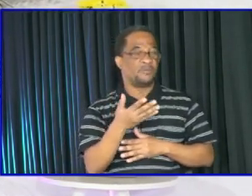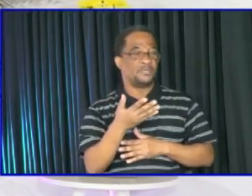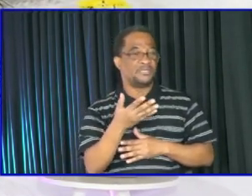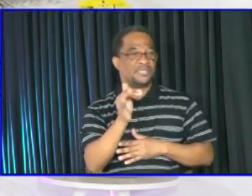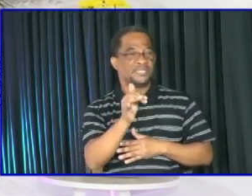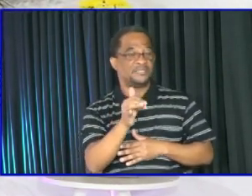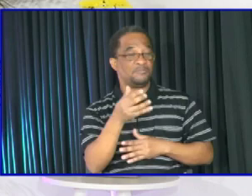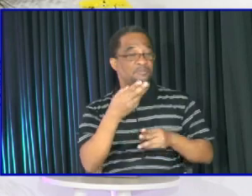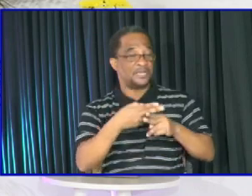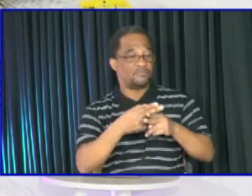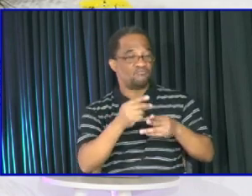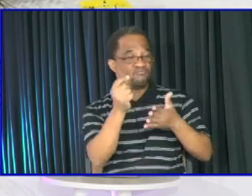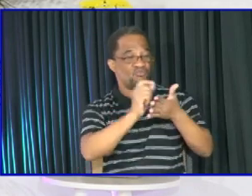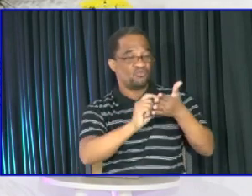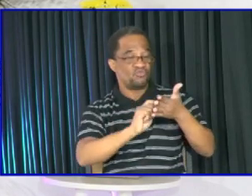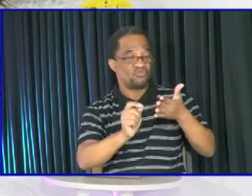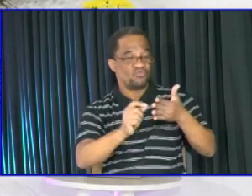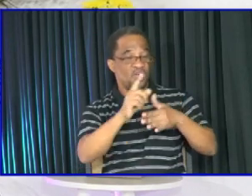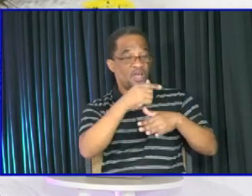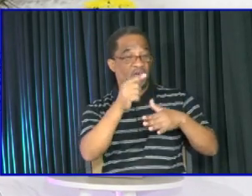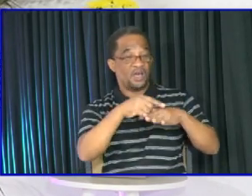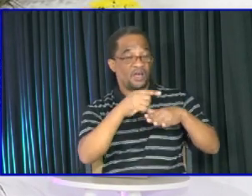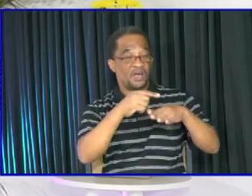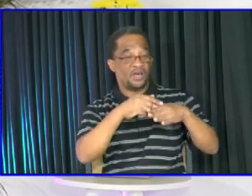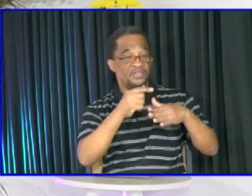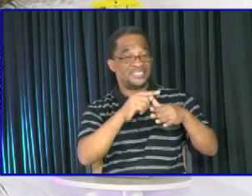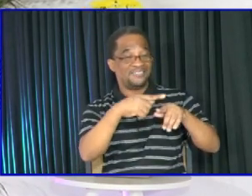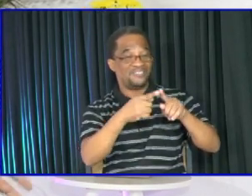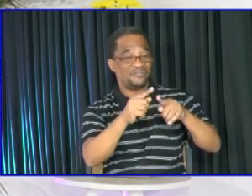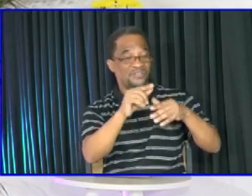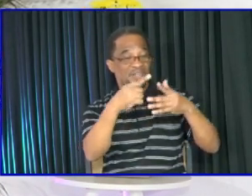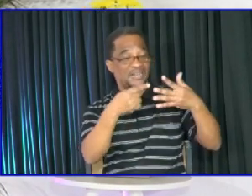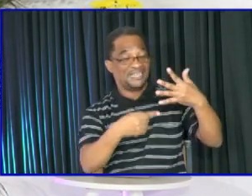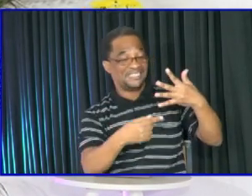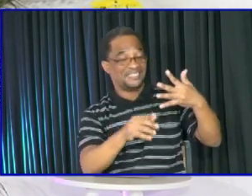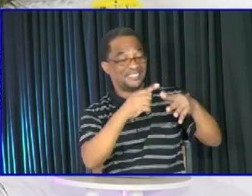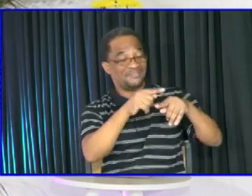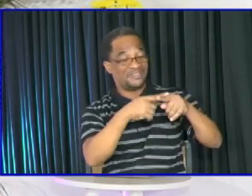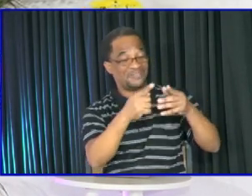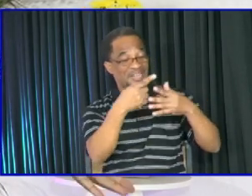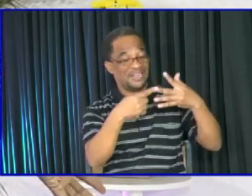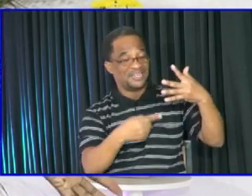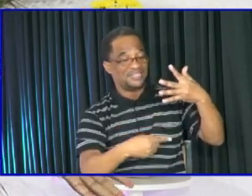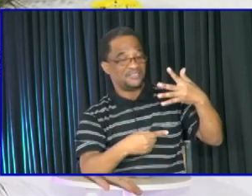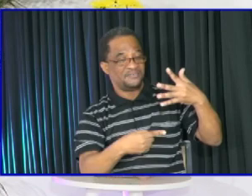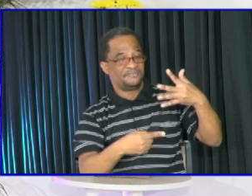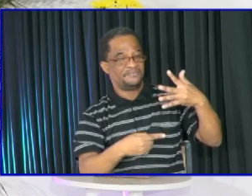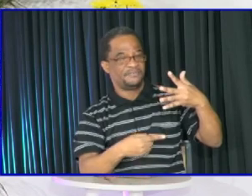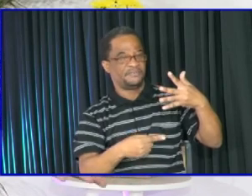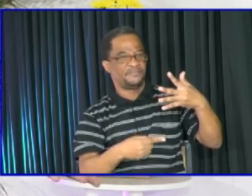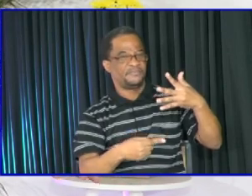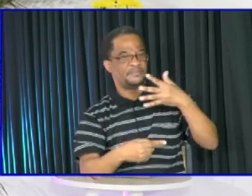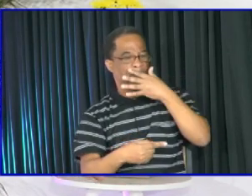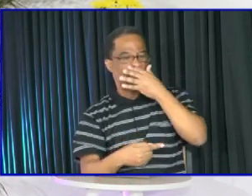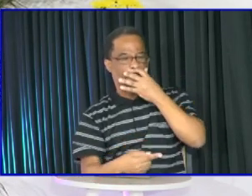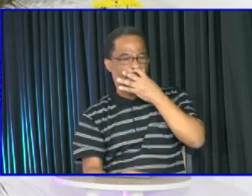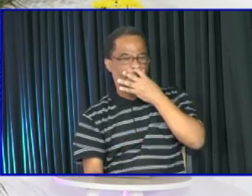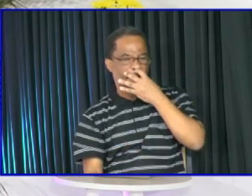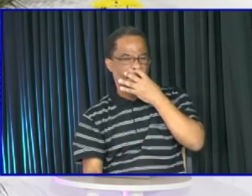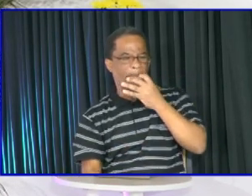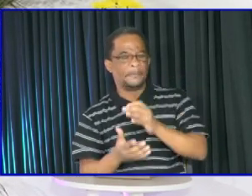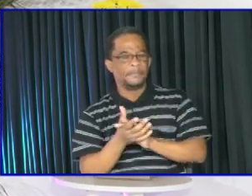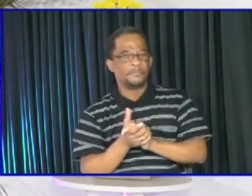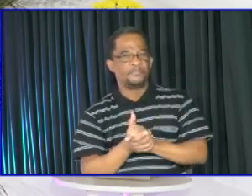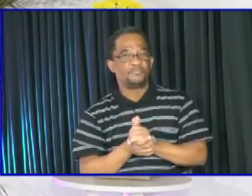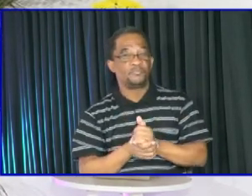And if you were to carefully analyze it, people on wanted list are really not wanted. In other